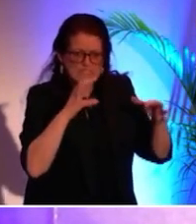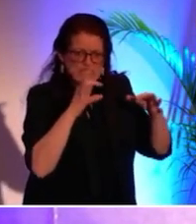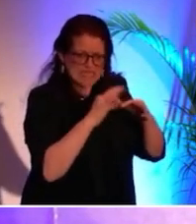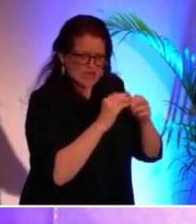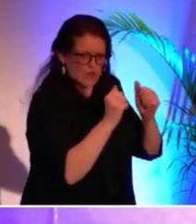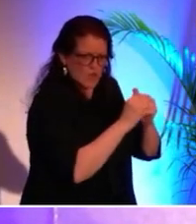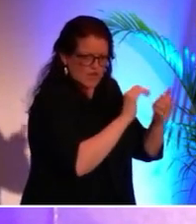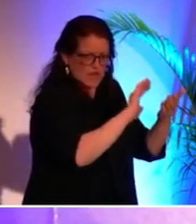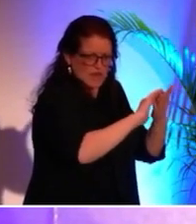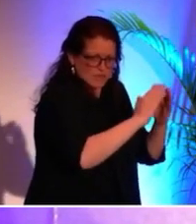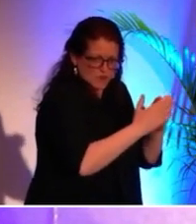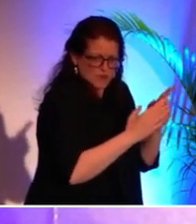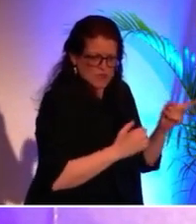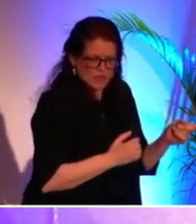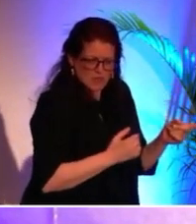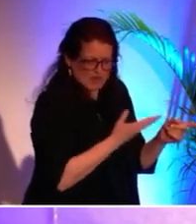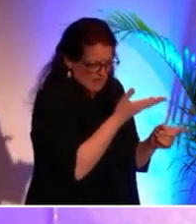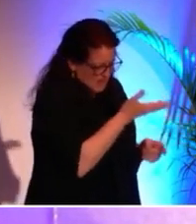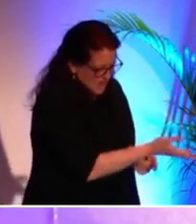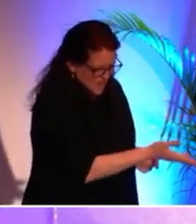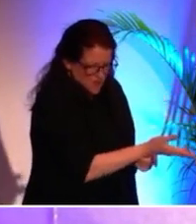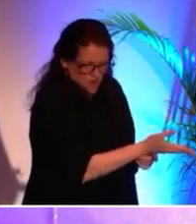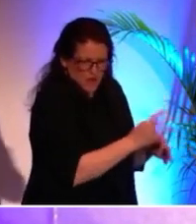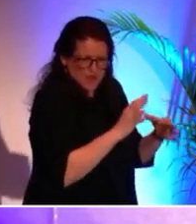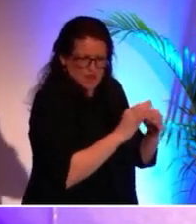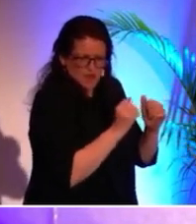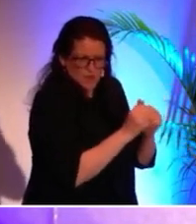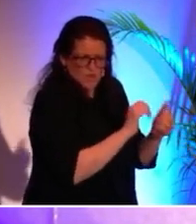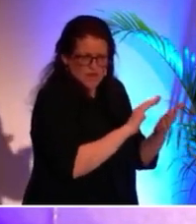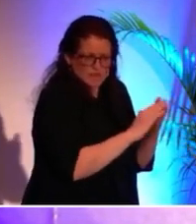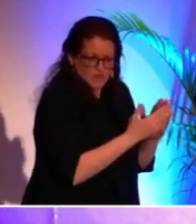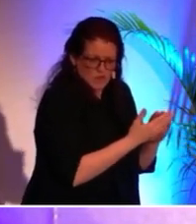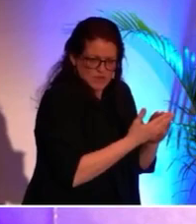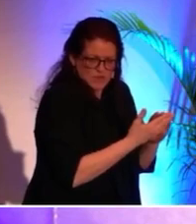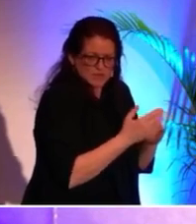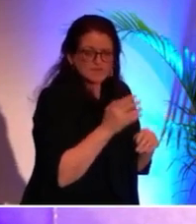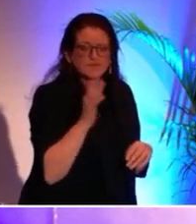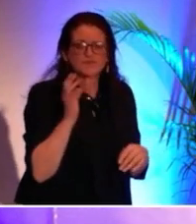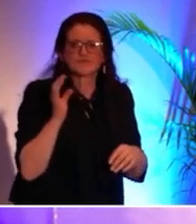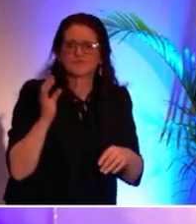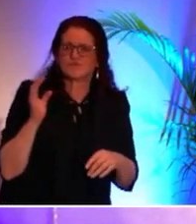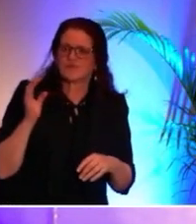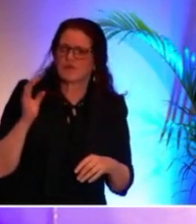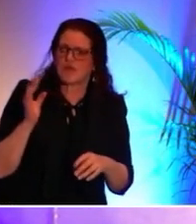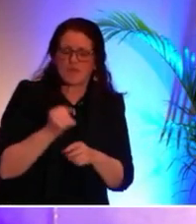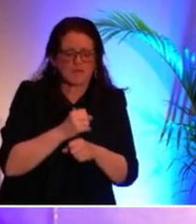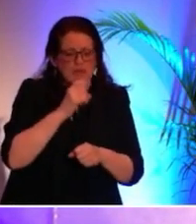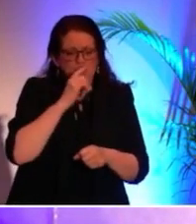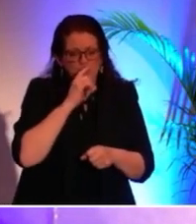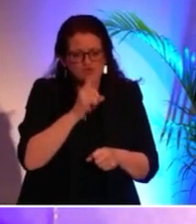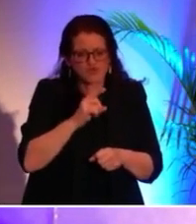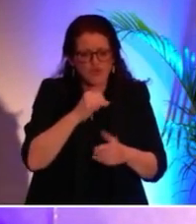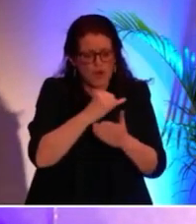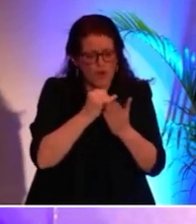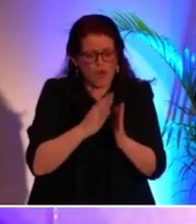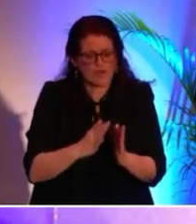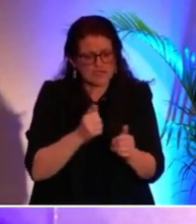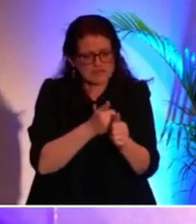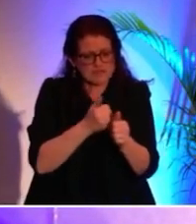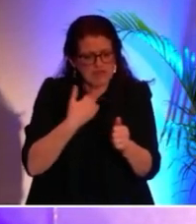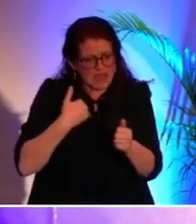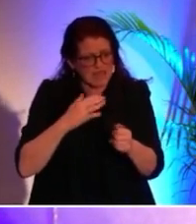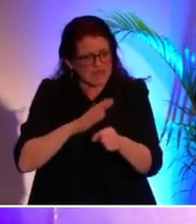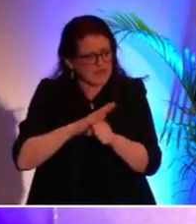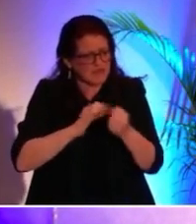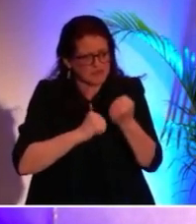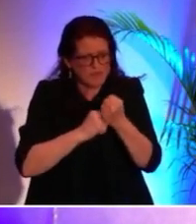community, that right there on the ground connected to that community. So, and making sure artists have that support that they